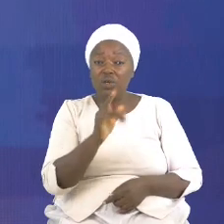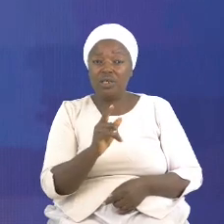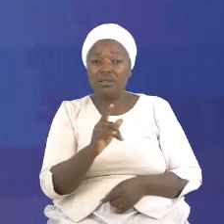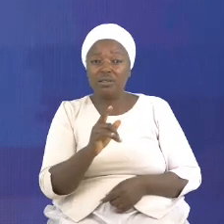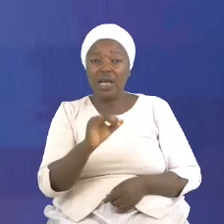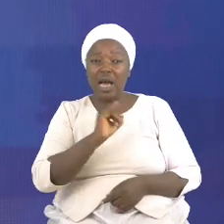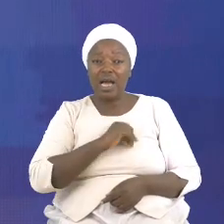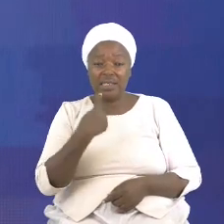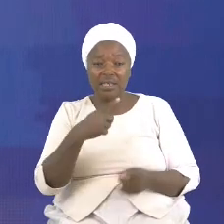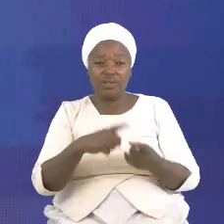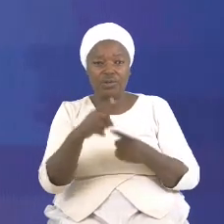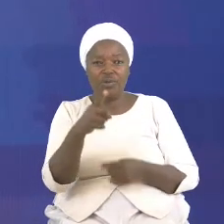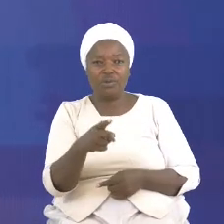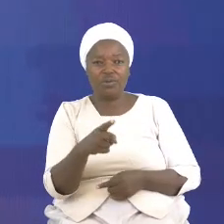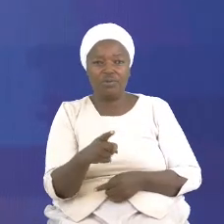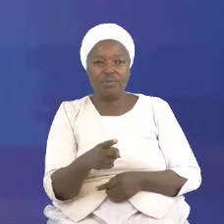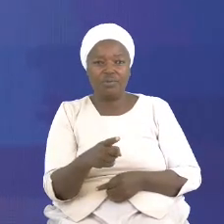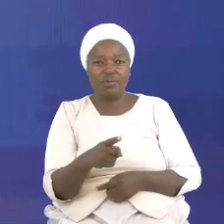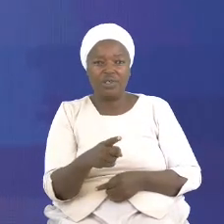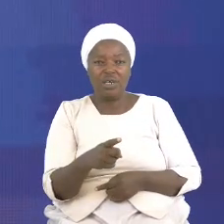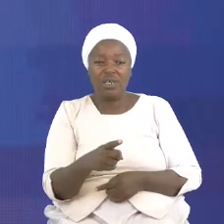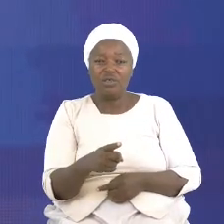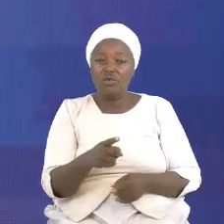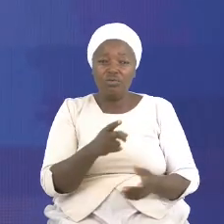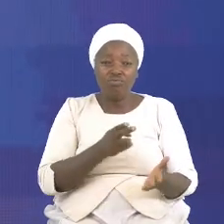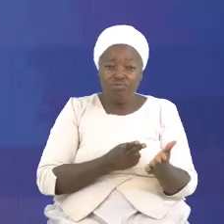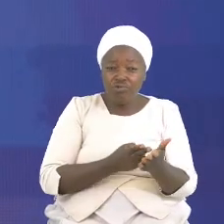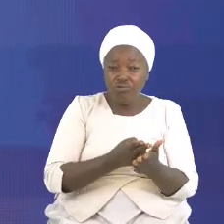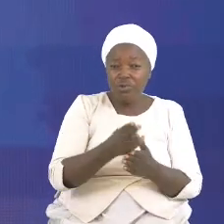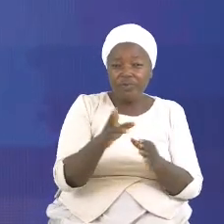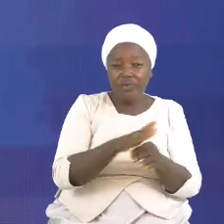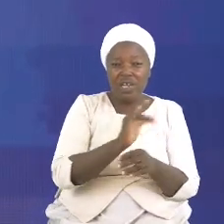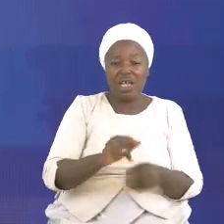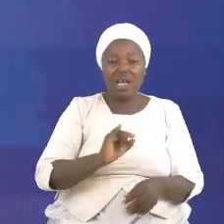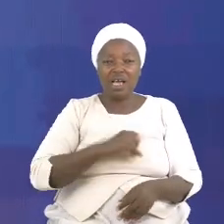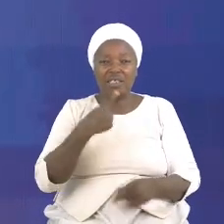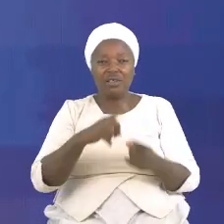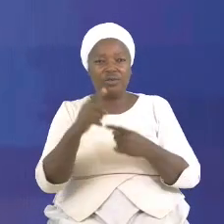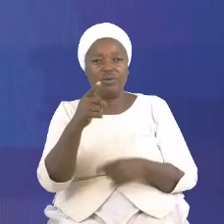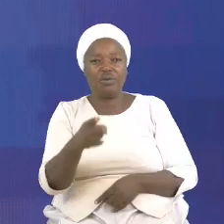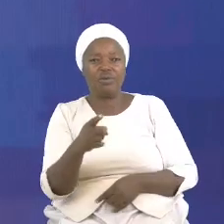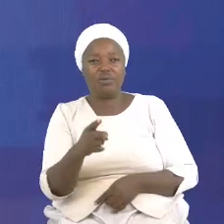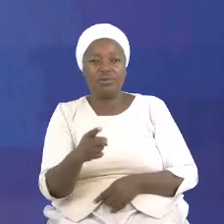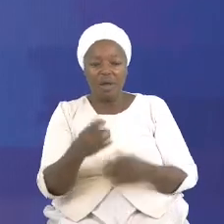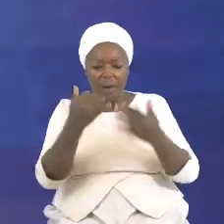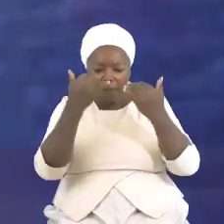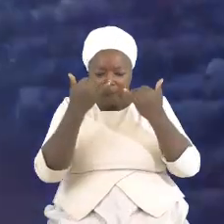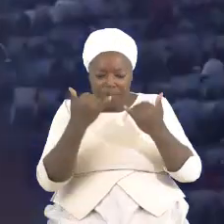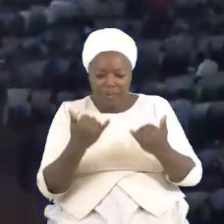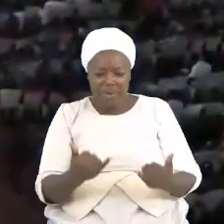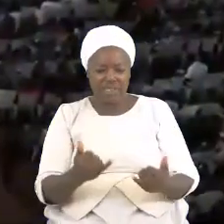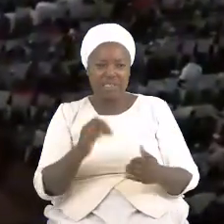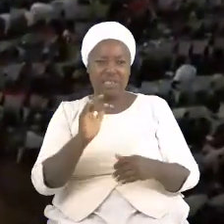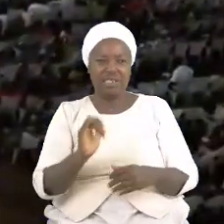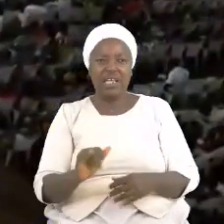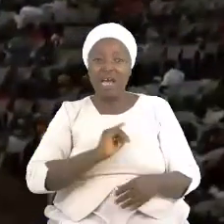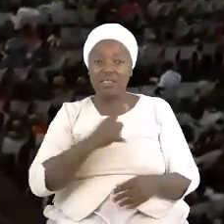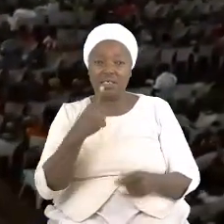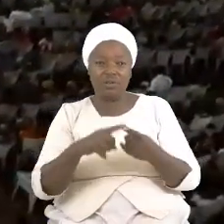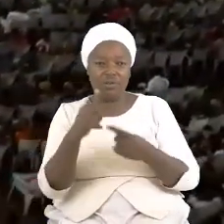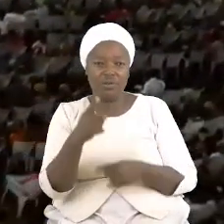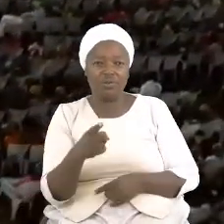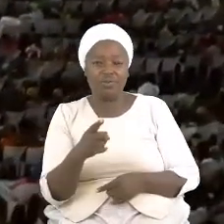say unto you, assuredly I say unto you, presently I say unto